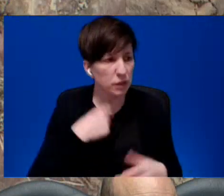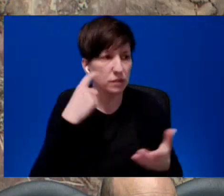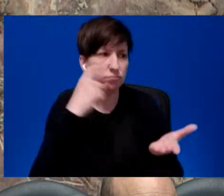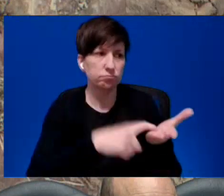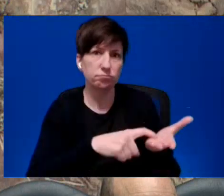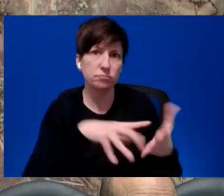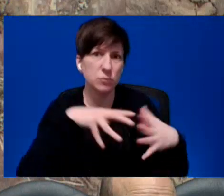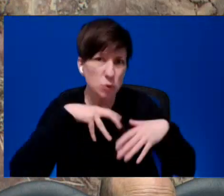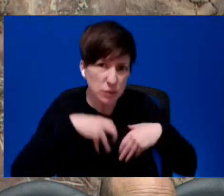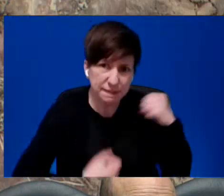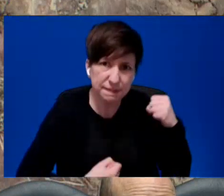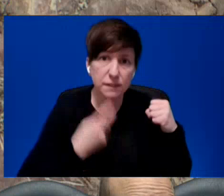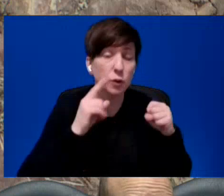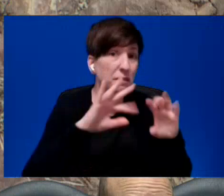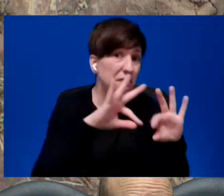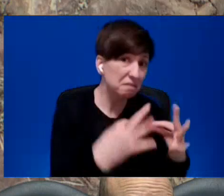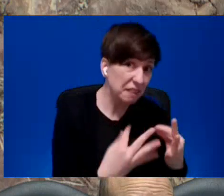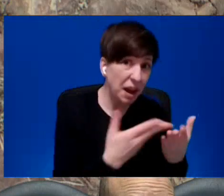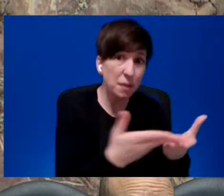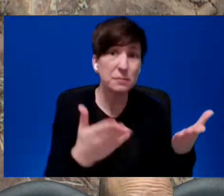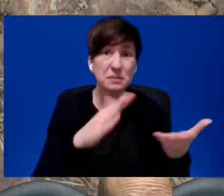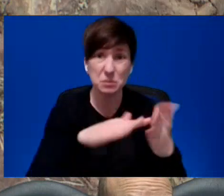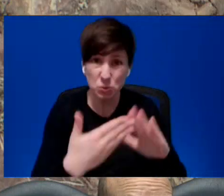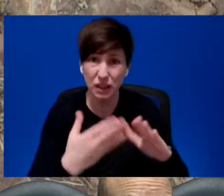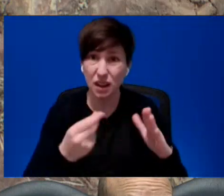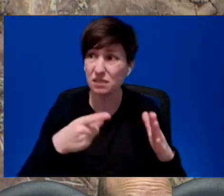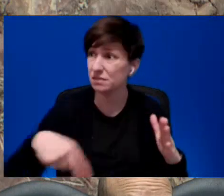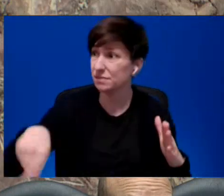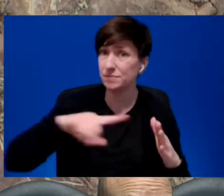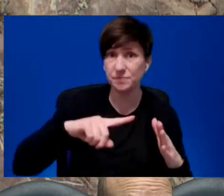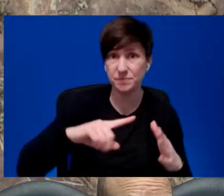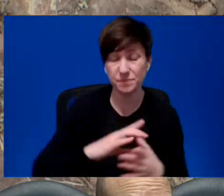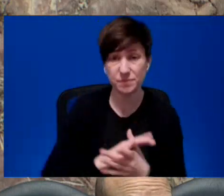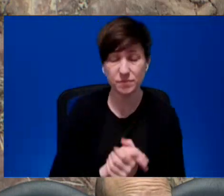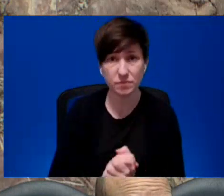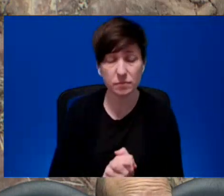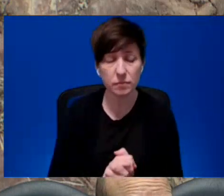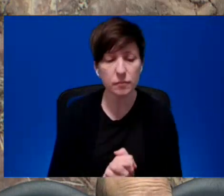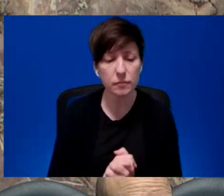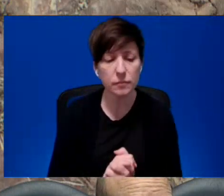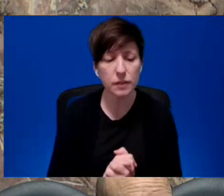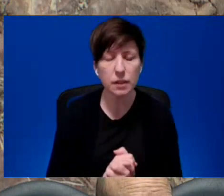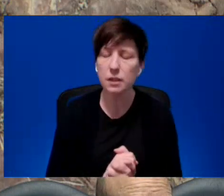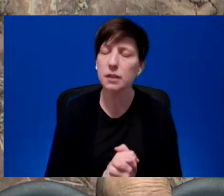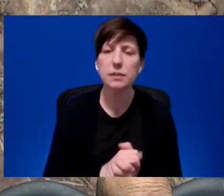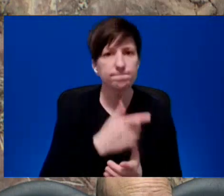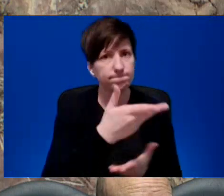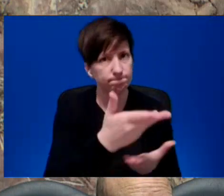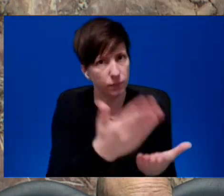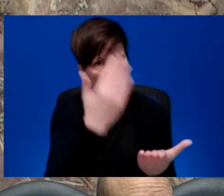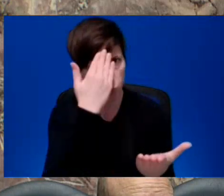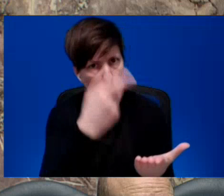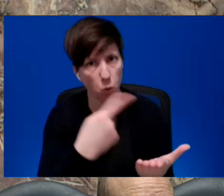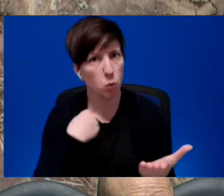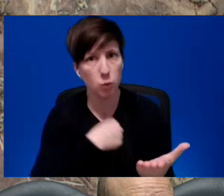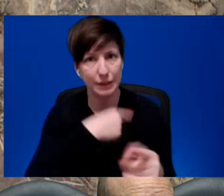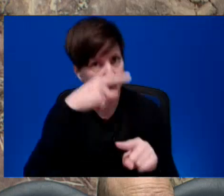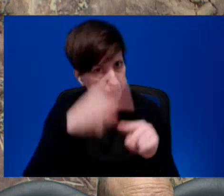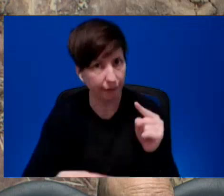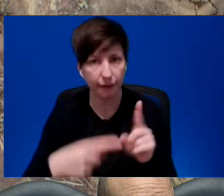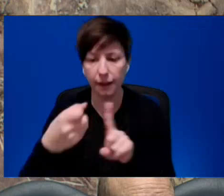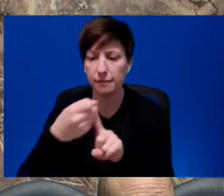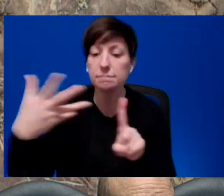family, and share it. Honourable Speaker, we don't talk about the details of cases for good reason, Honourable